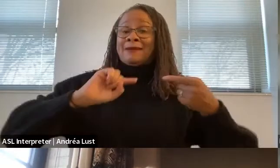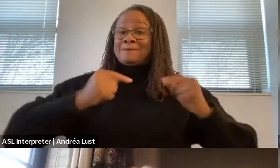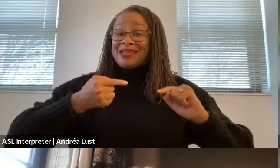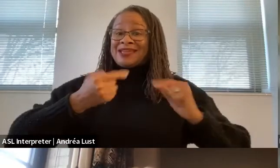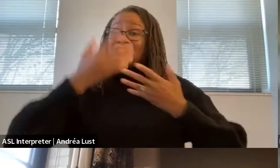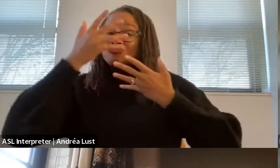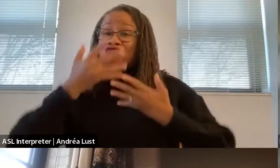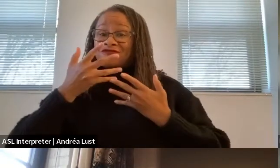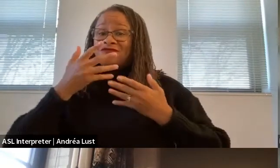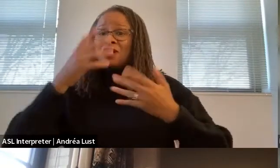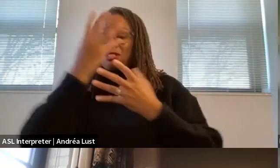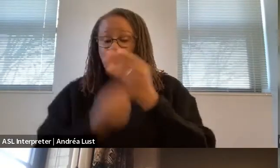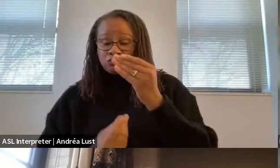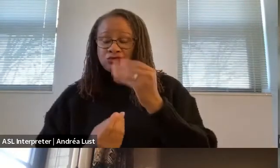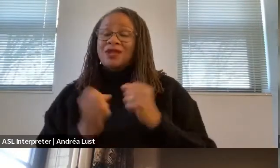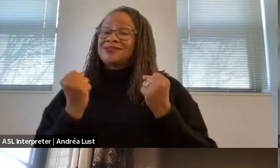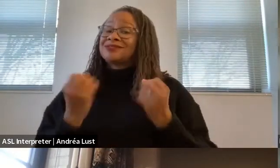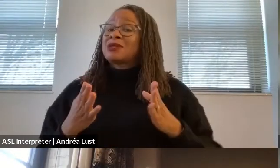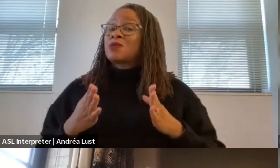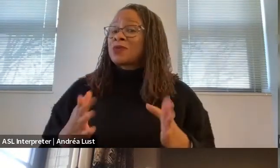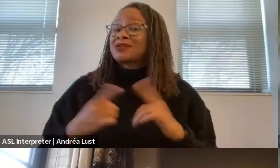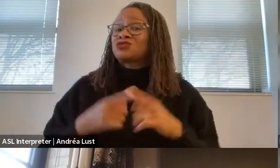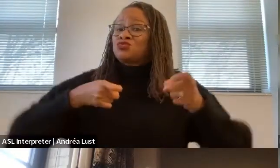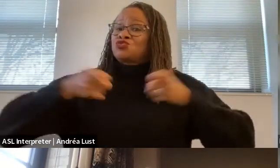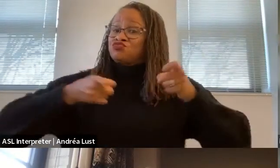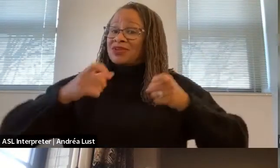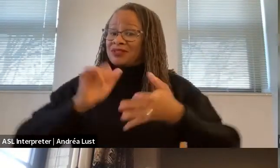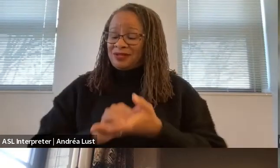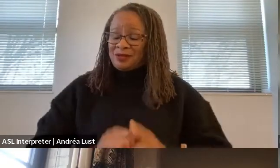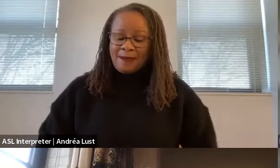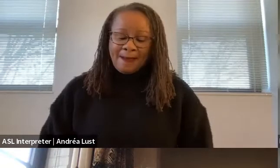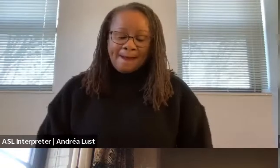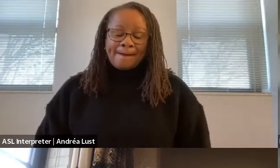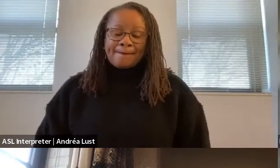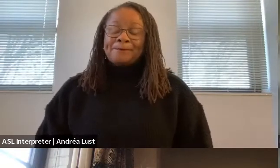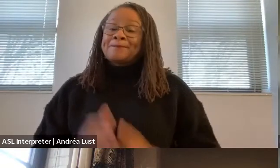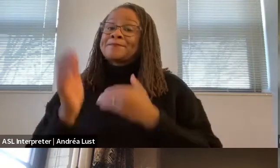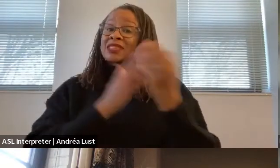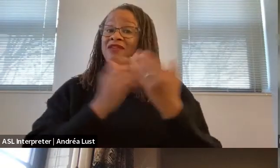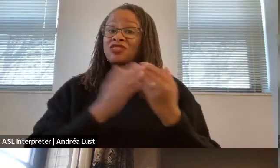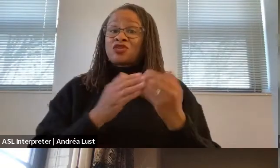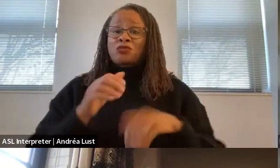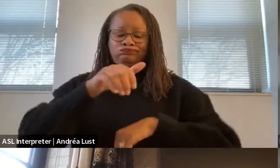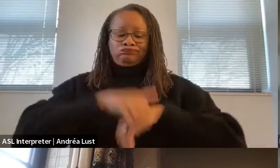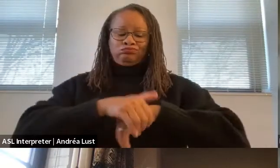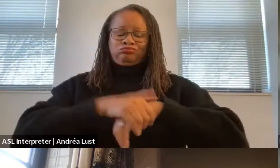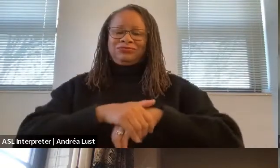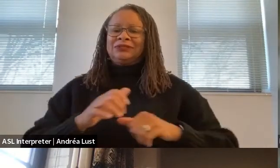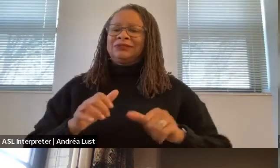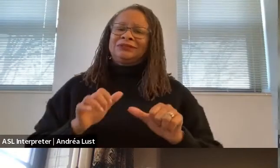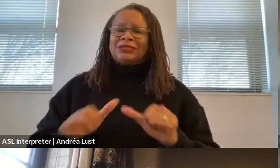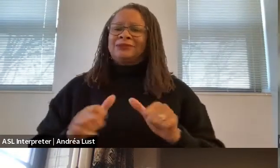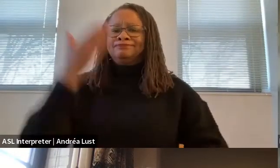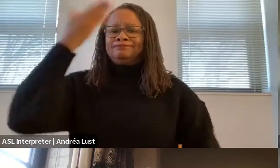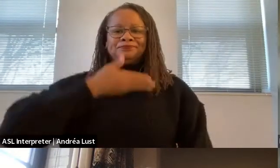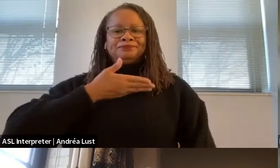loss, there's many ways to direct that. And even though, the British are used to being stiff upper lip kind of